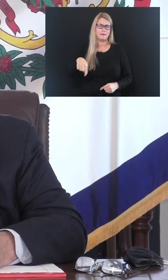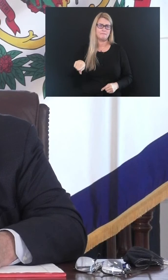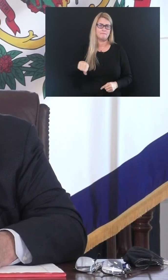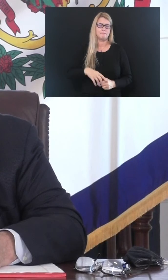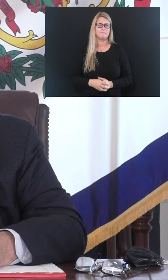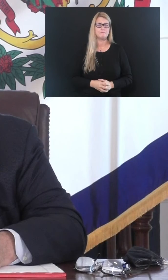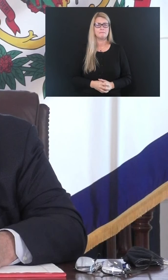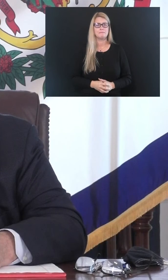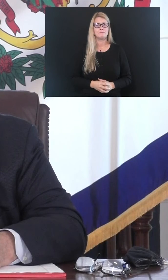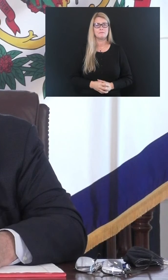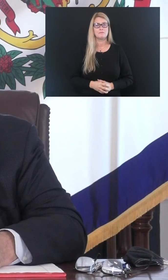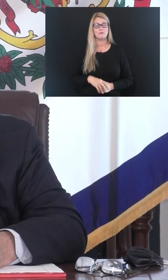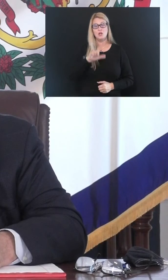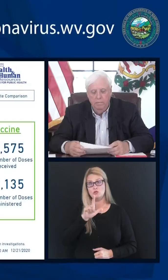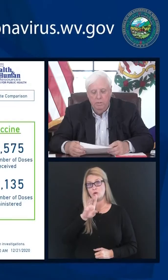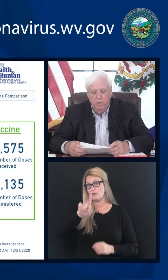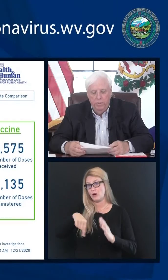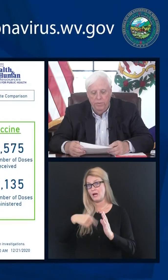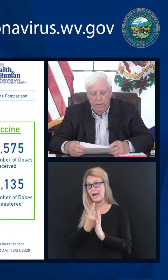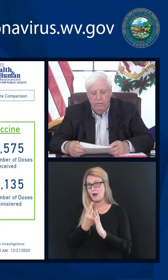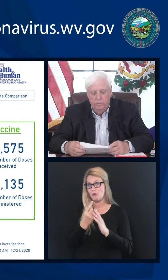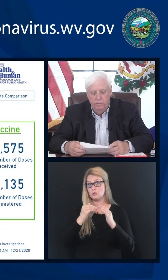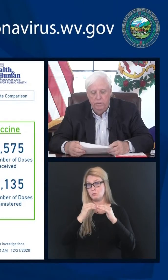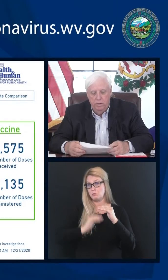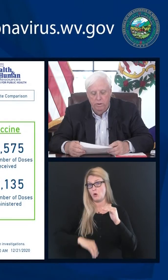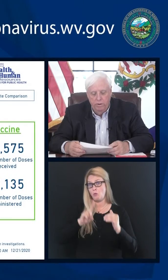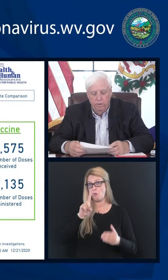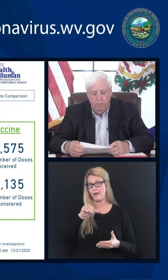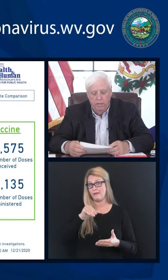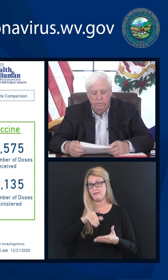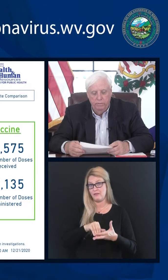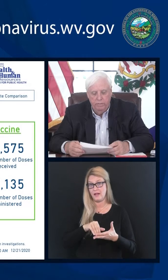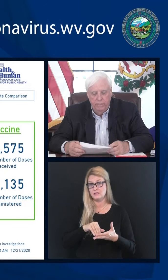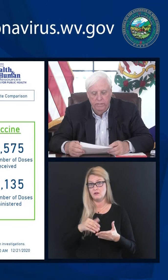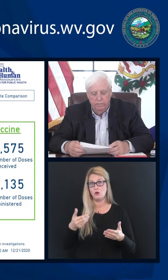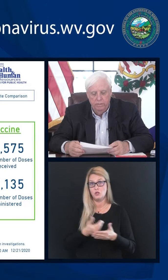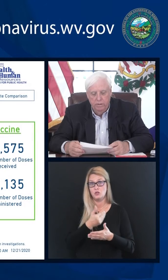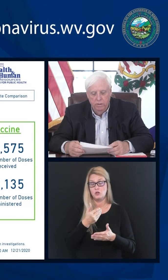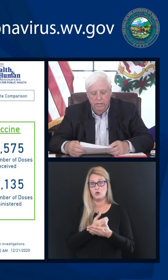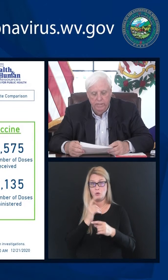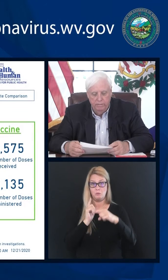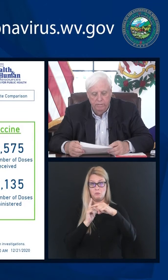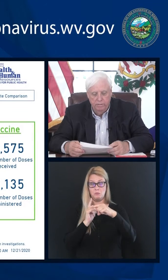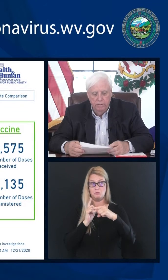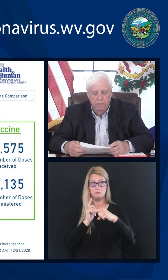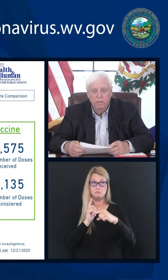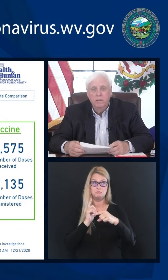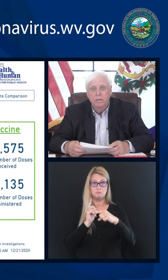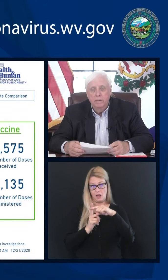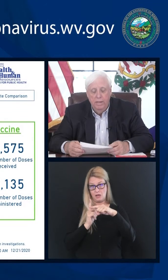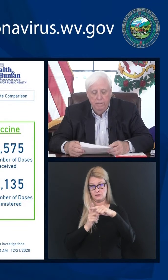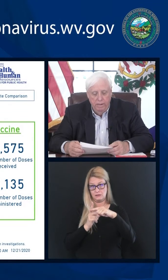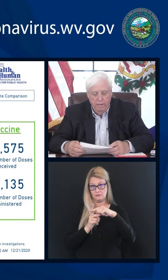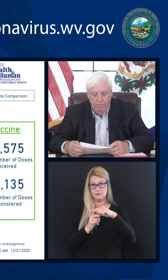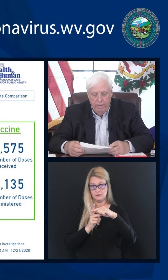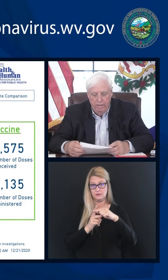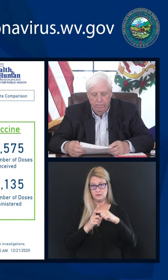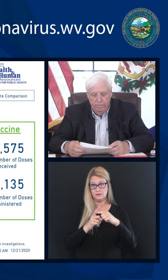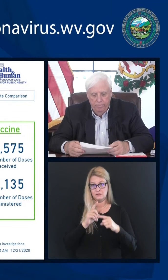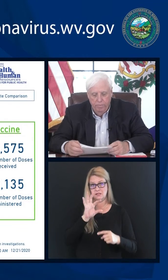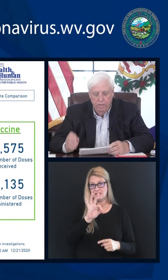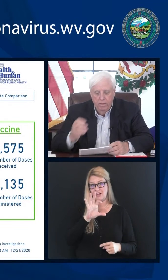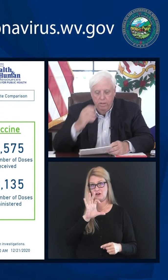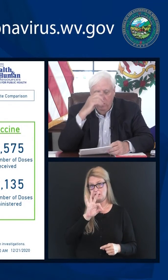In the last 24 hours, we're slightly below 1,000 on our new positive tests or cases,